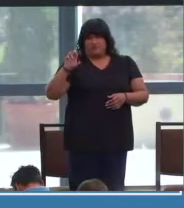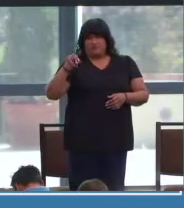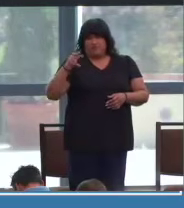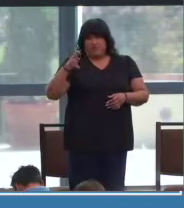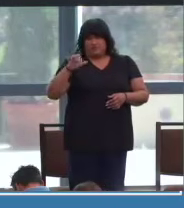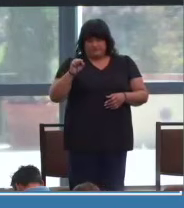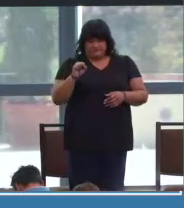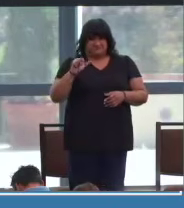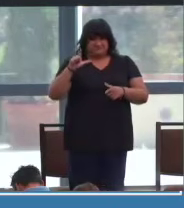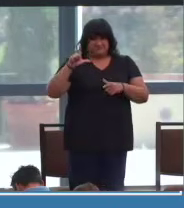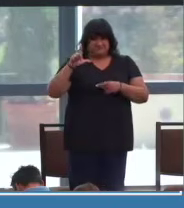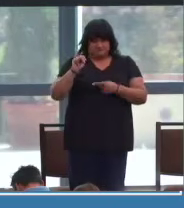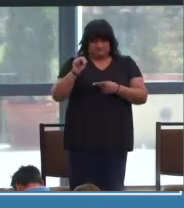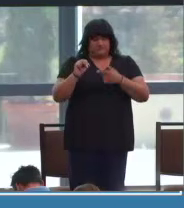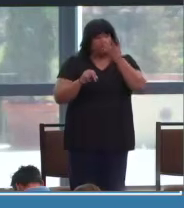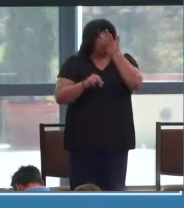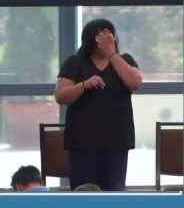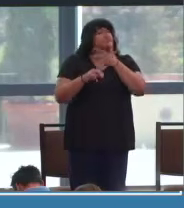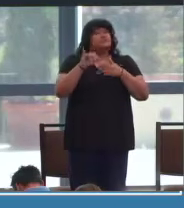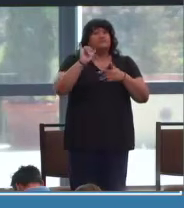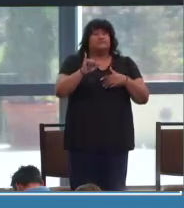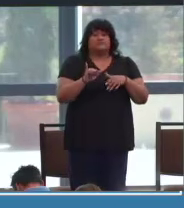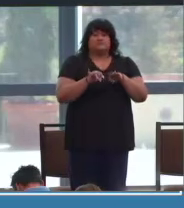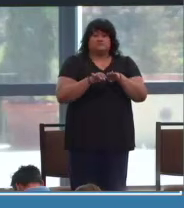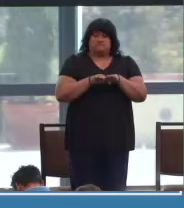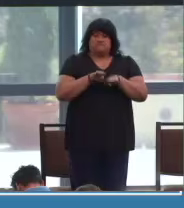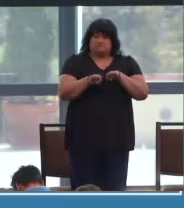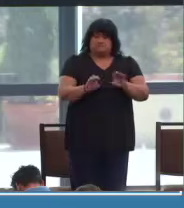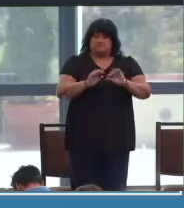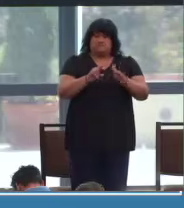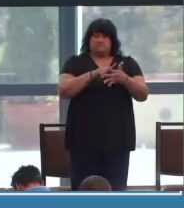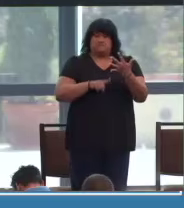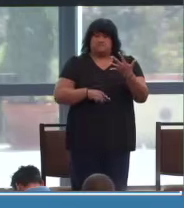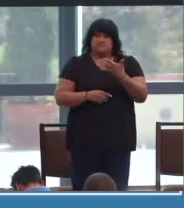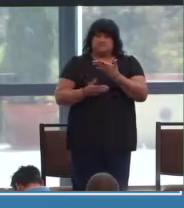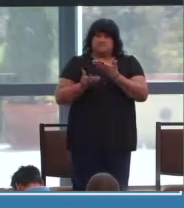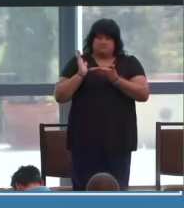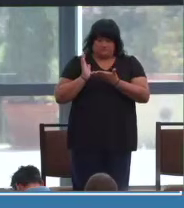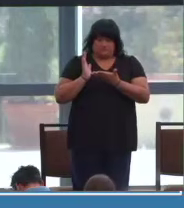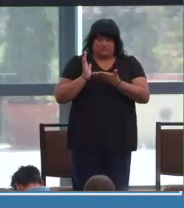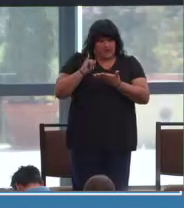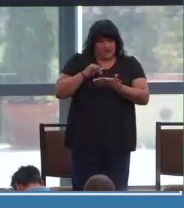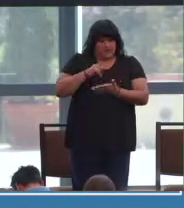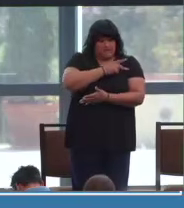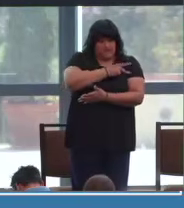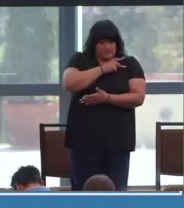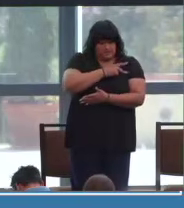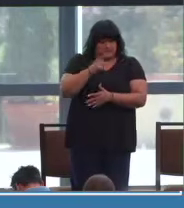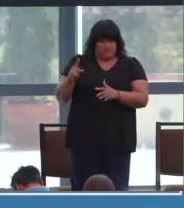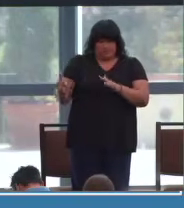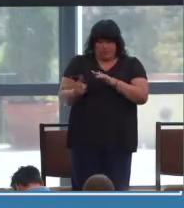the study steps are pretty similar to our phase 1 study, where patients that come in, they get